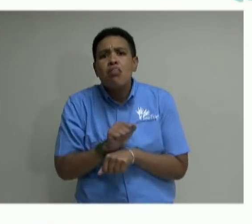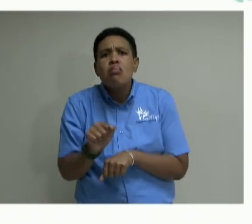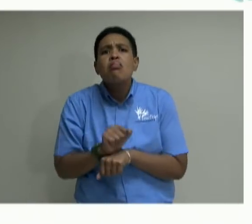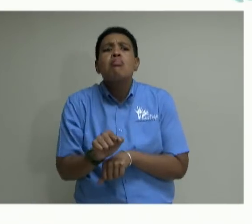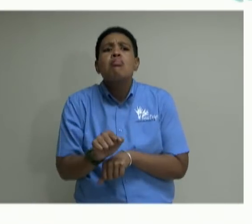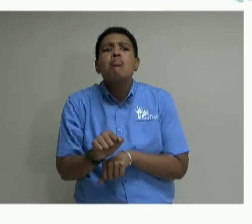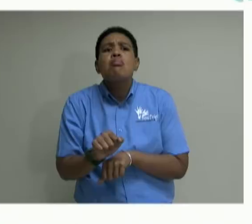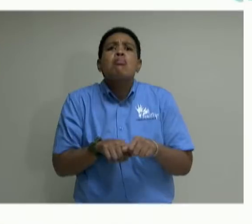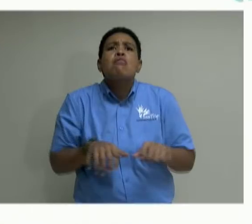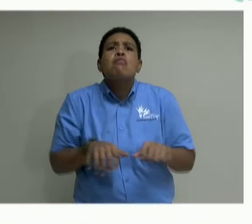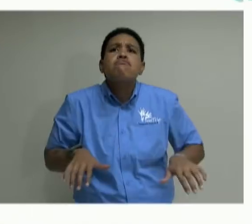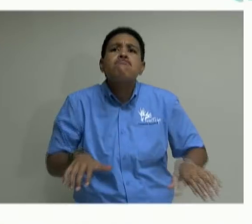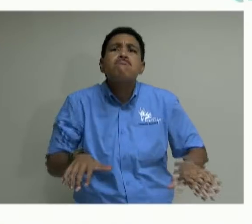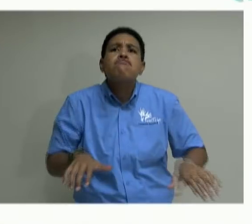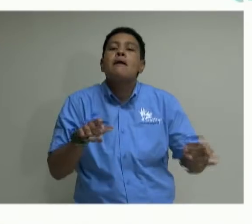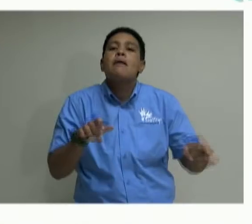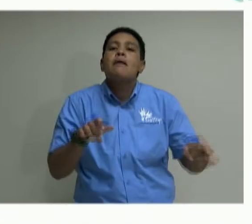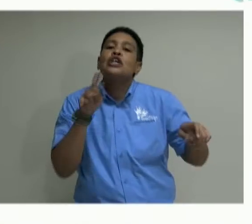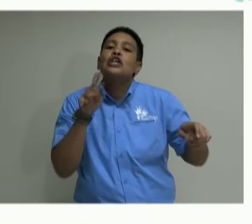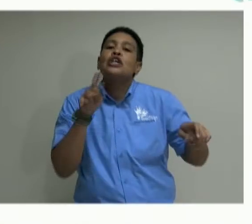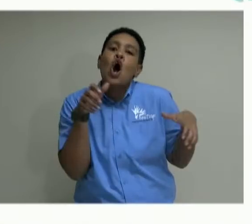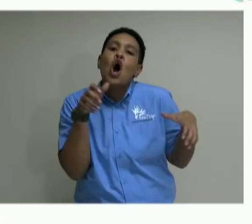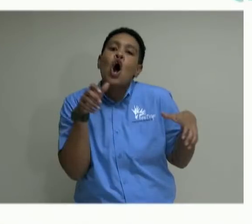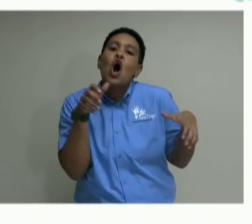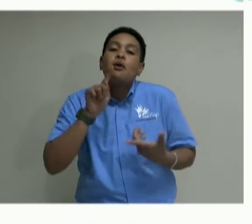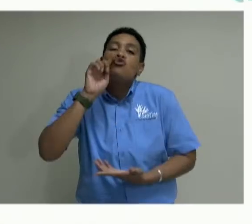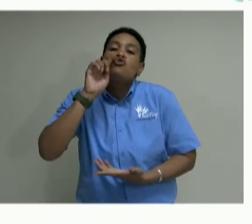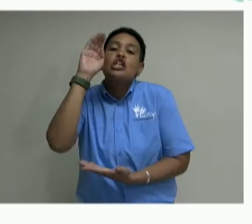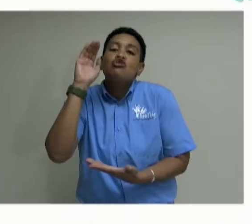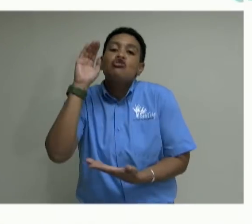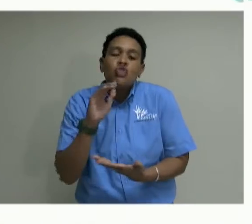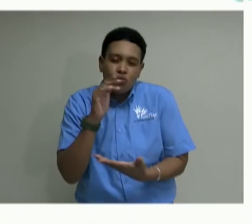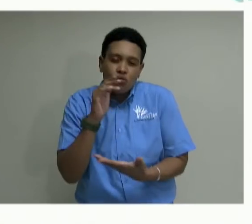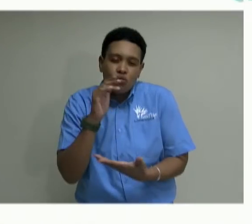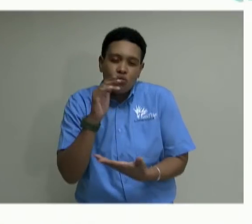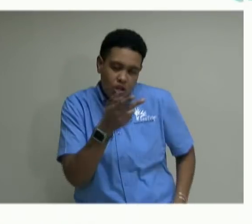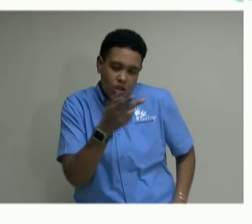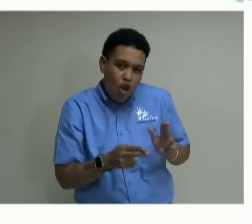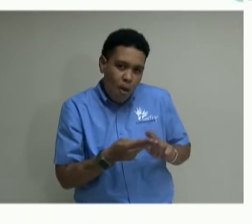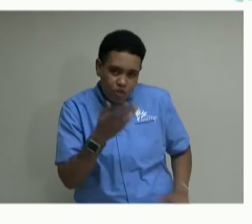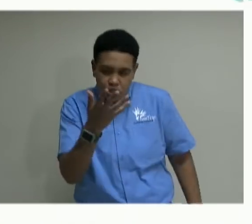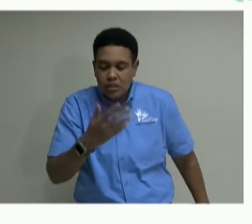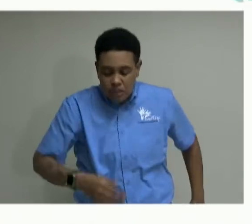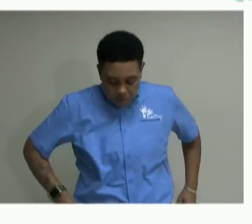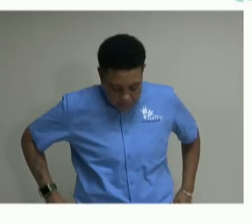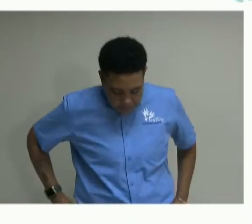have managed to contain and reduce the cases.